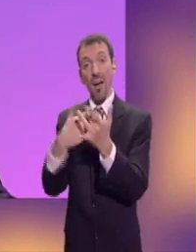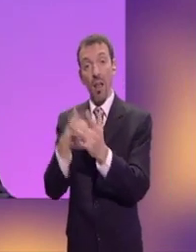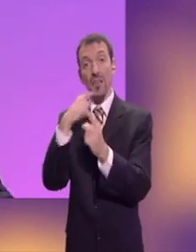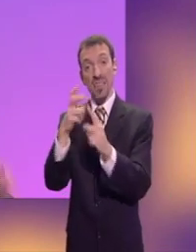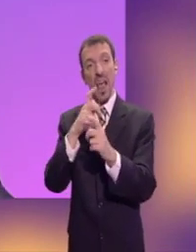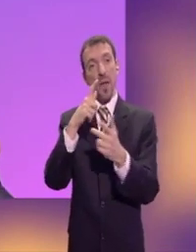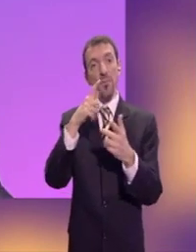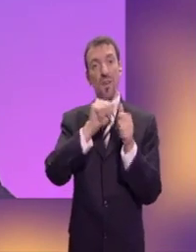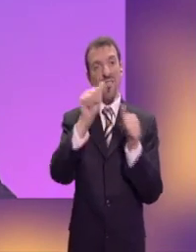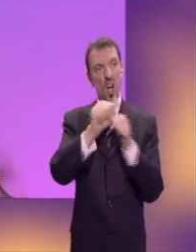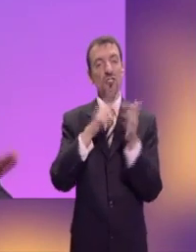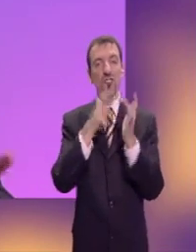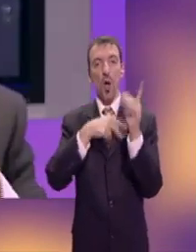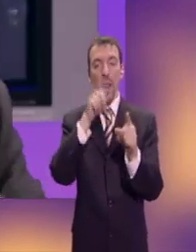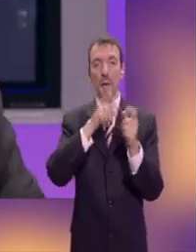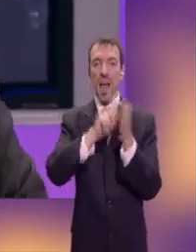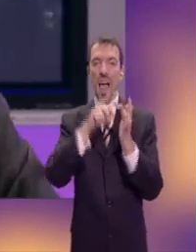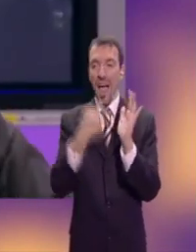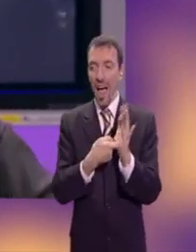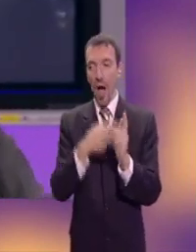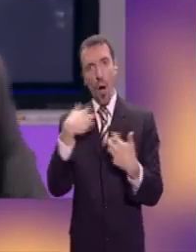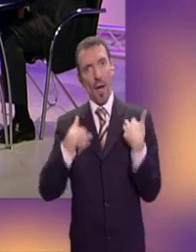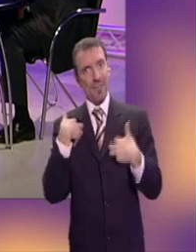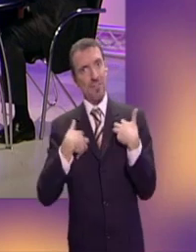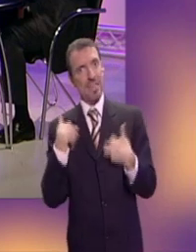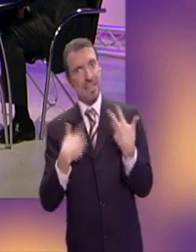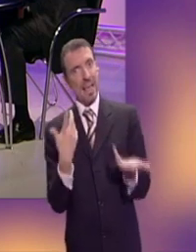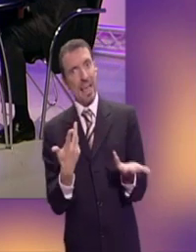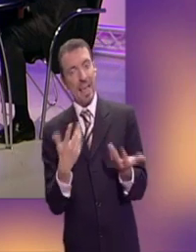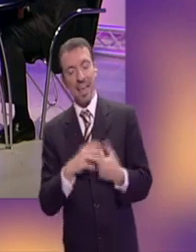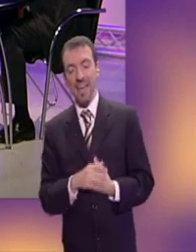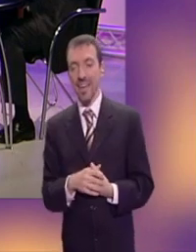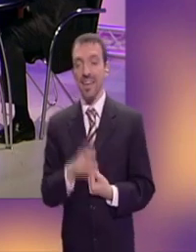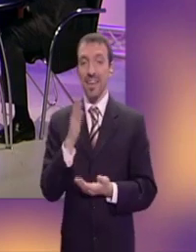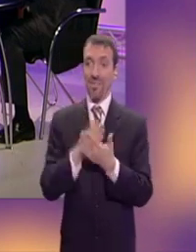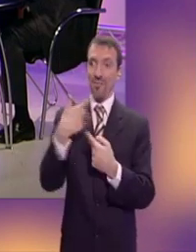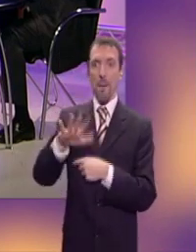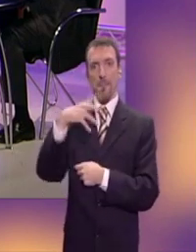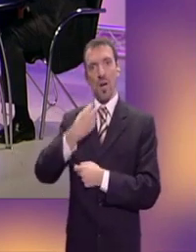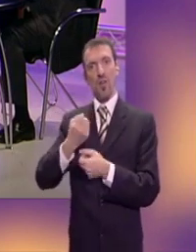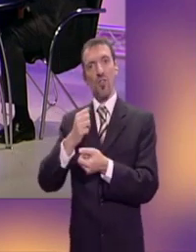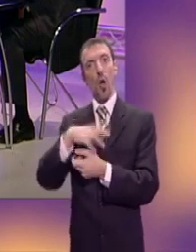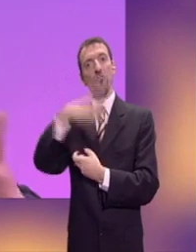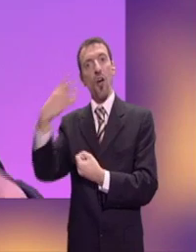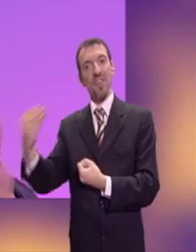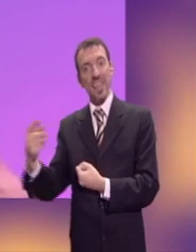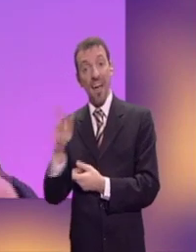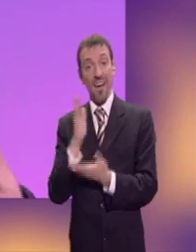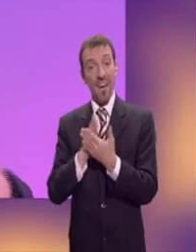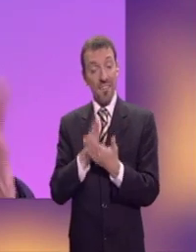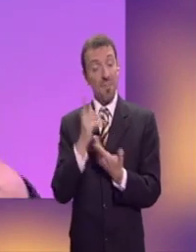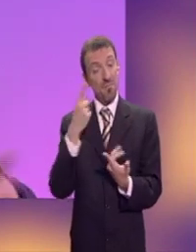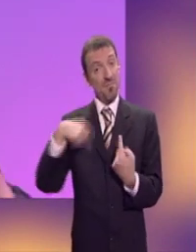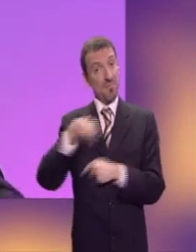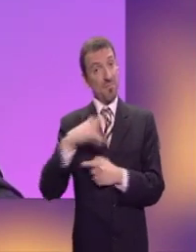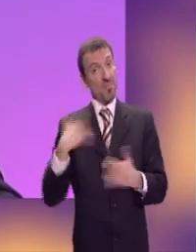Blair. And I think the reality is... That's an interesting... Well, the reality is that we're now told to spend